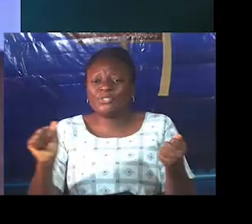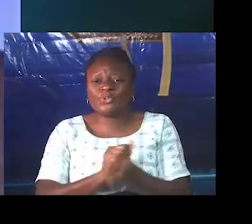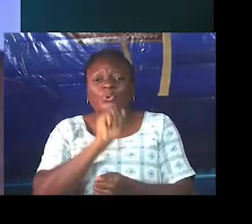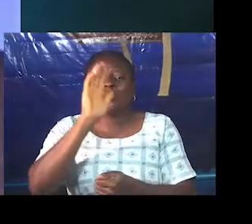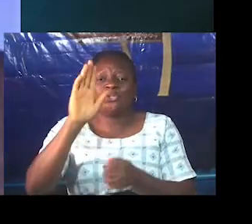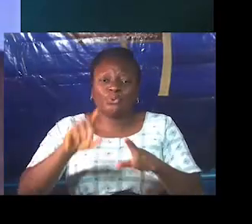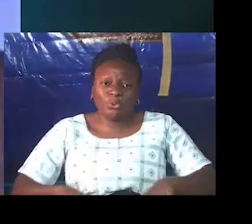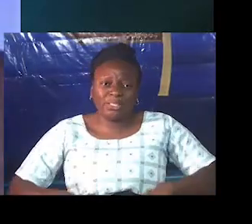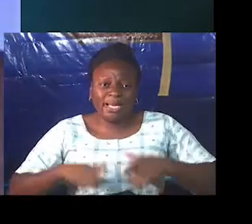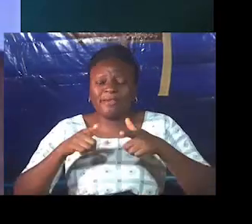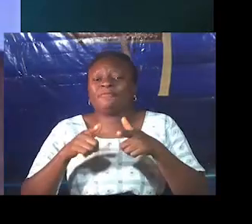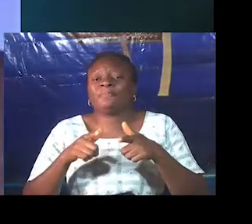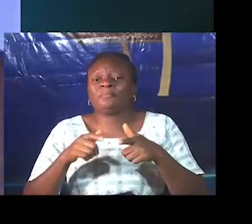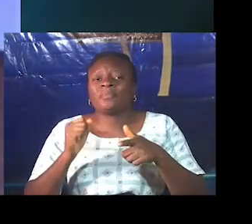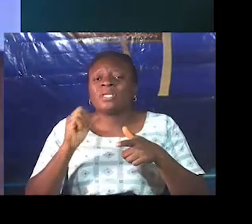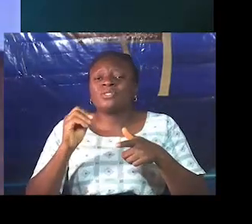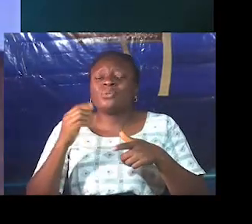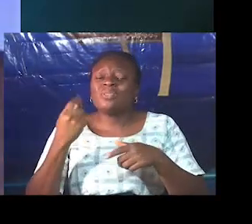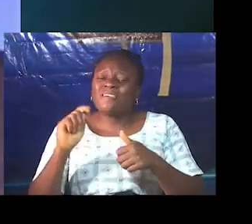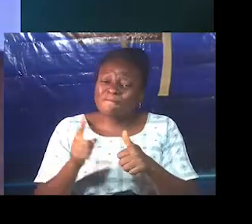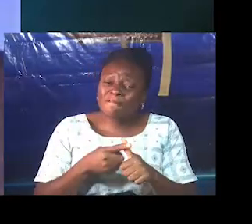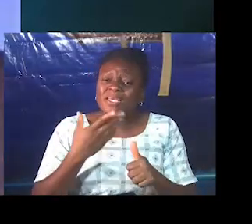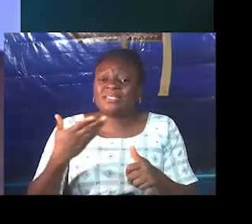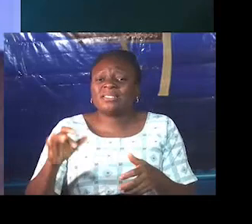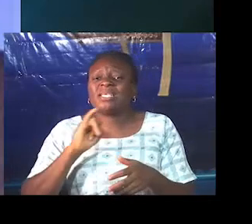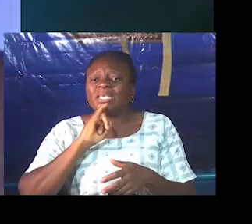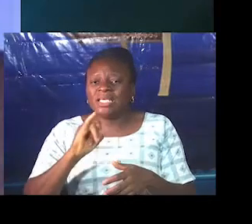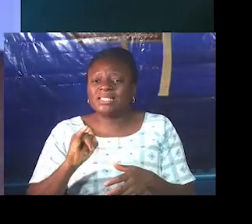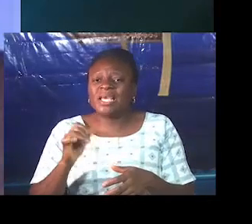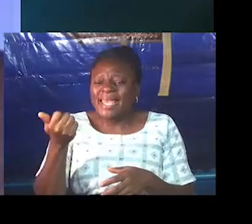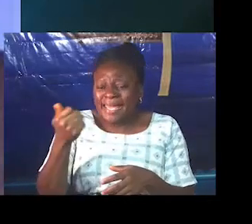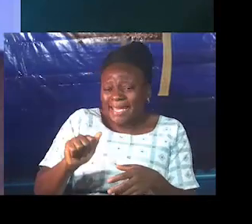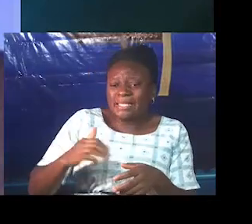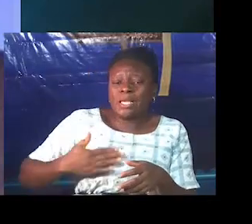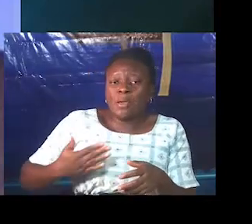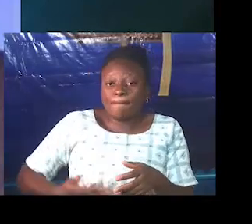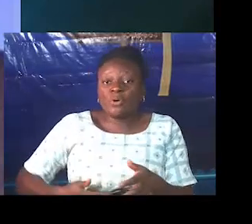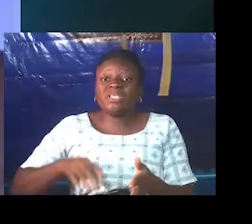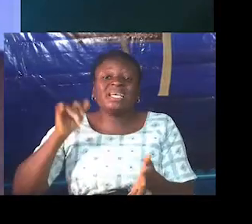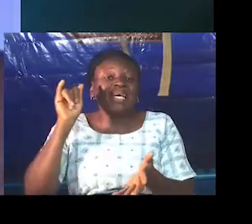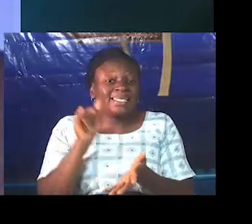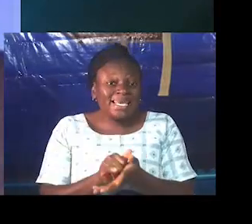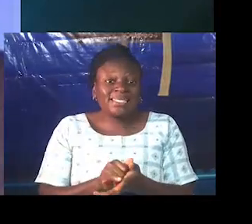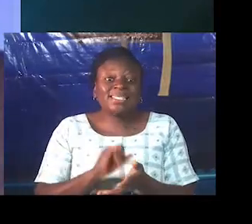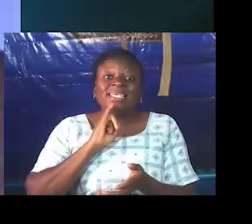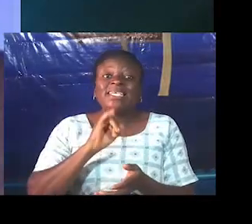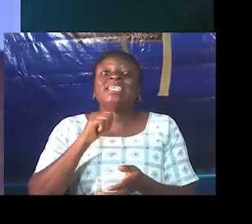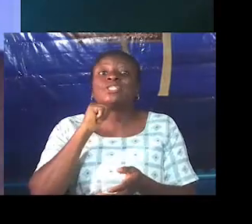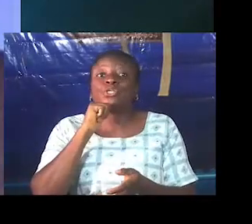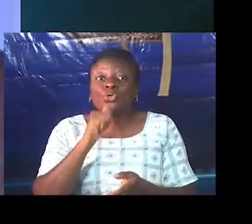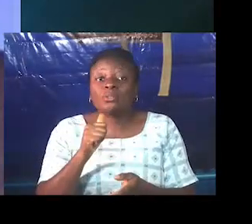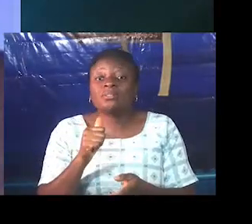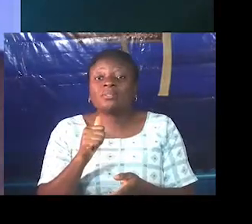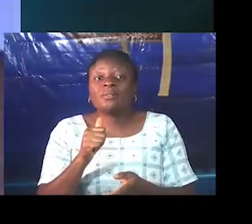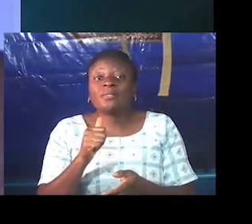who is not a child of God, who is not born again, listen to me. I did not say someone who does not go to church. There are thousands